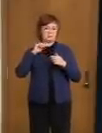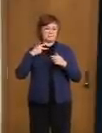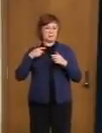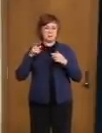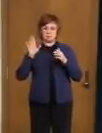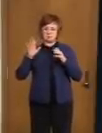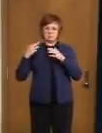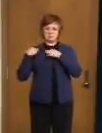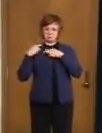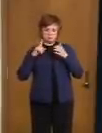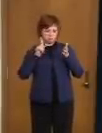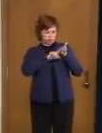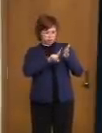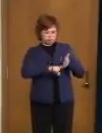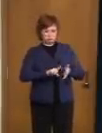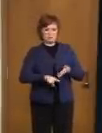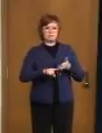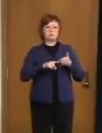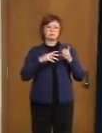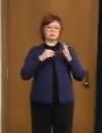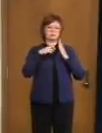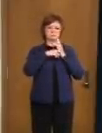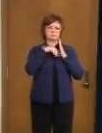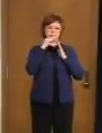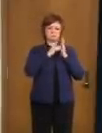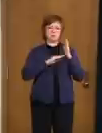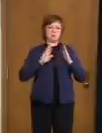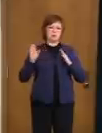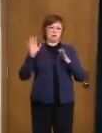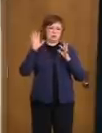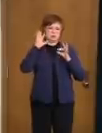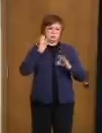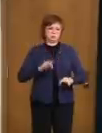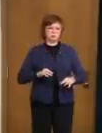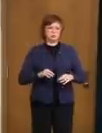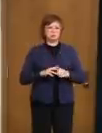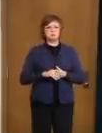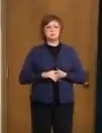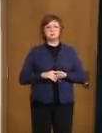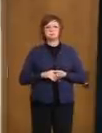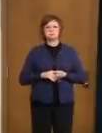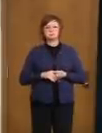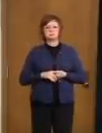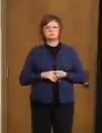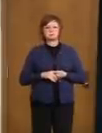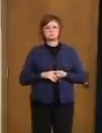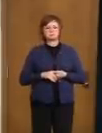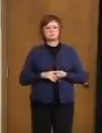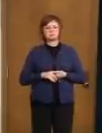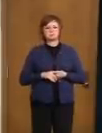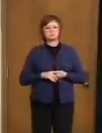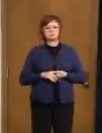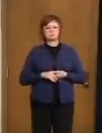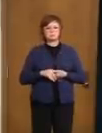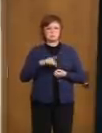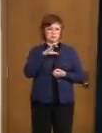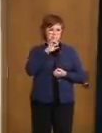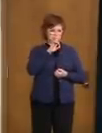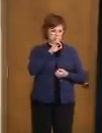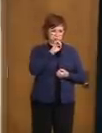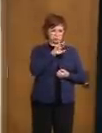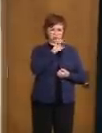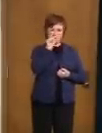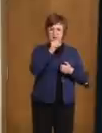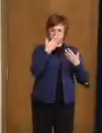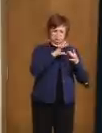the investigation and ultimately the fine. So that is occurring. But as Dr. Shahab has mentioned many times, and I have as well,